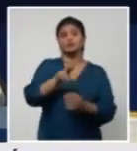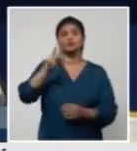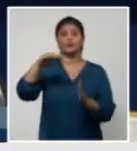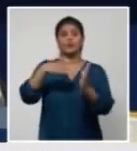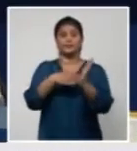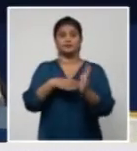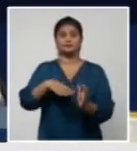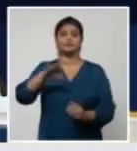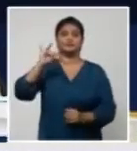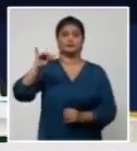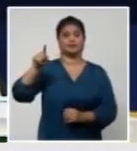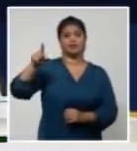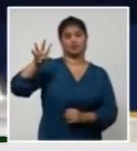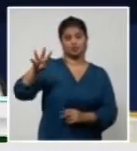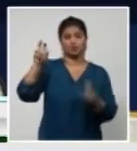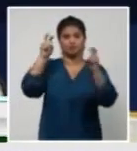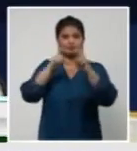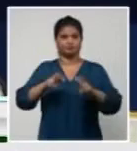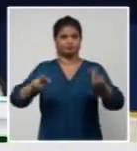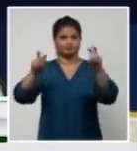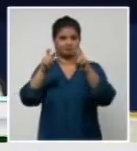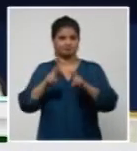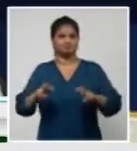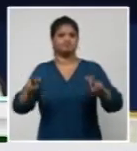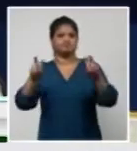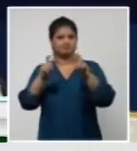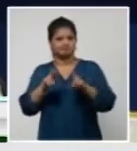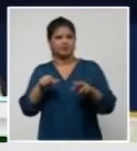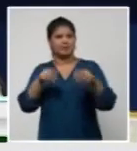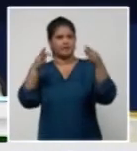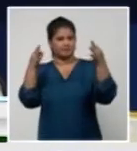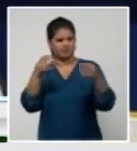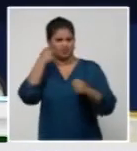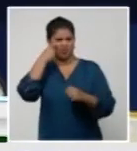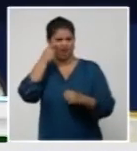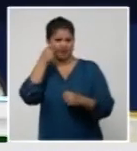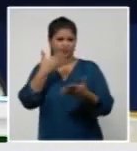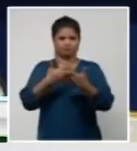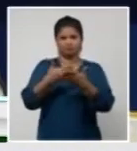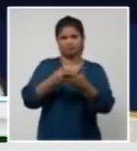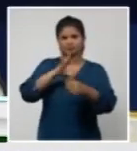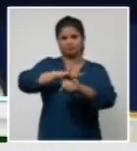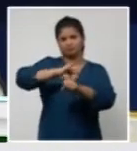specialists. Yesterday, our molecular biology laboratories processed